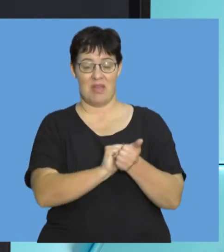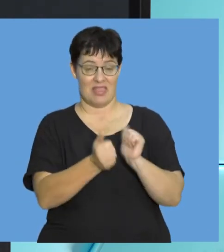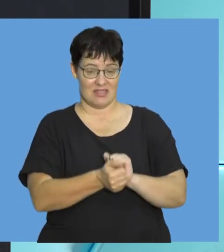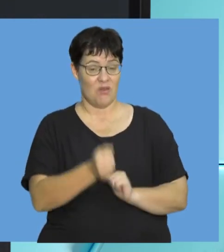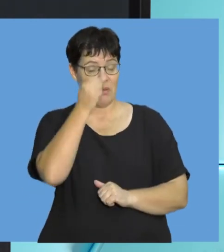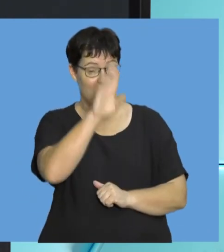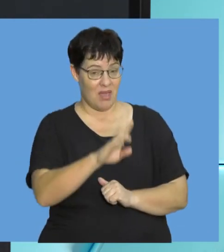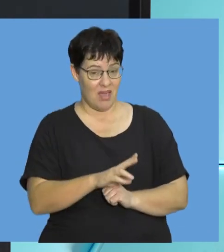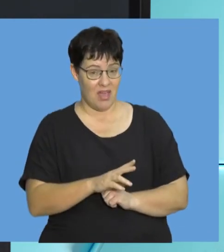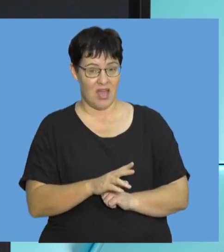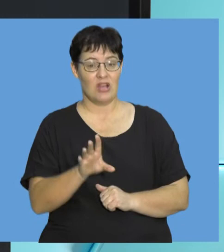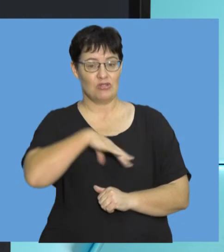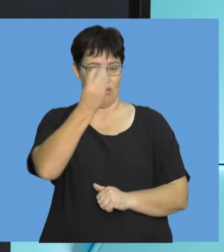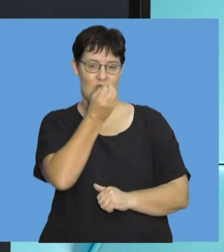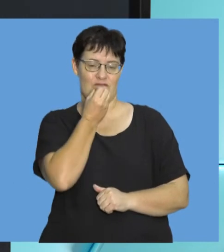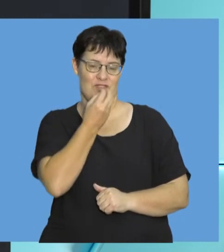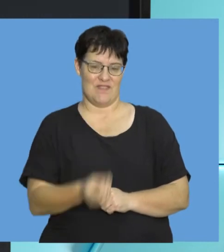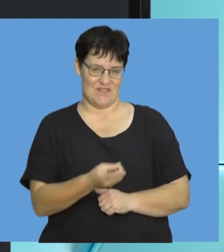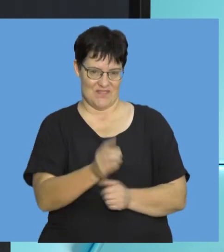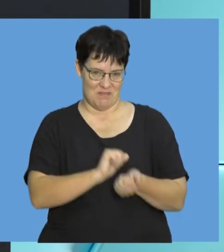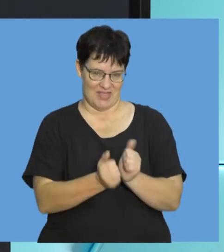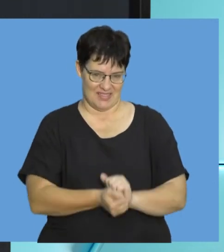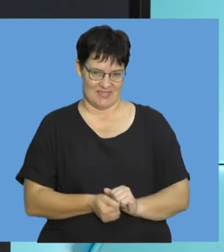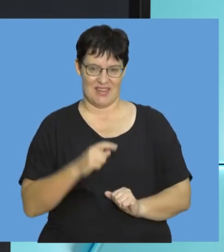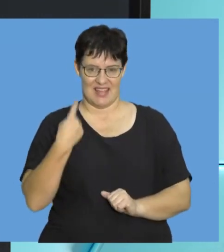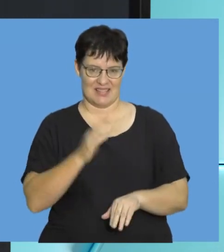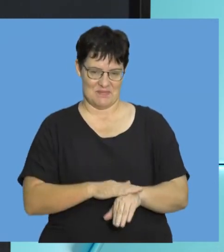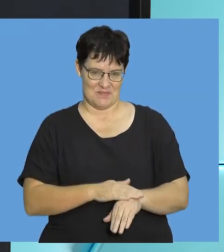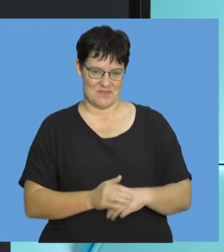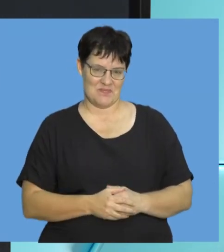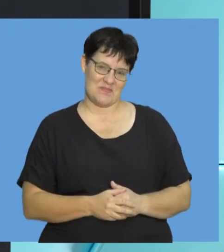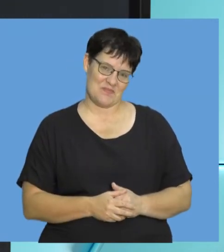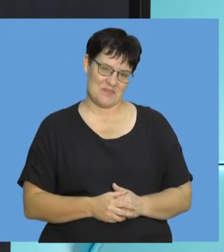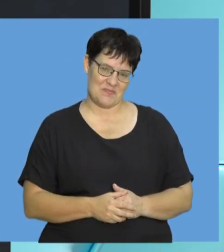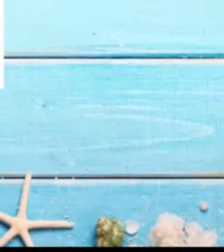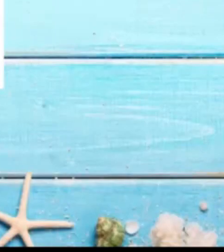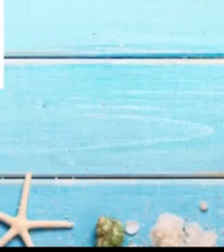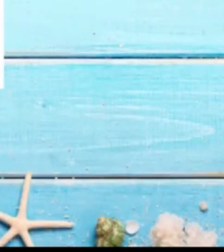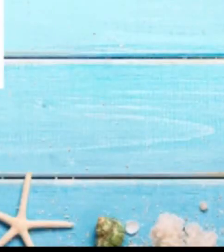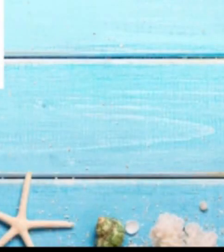Maths Doctor, remember, mathematics is food for the soul. Until next time.